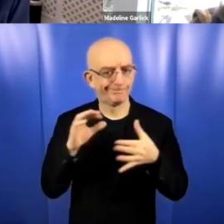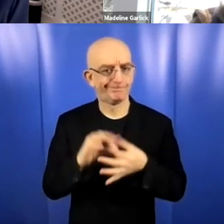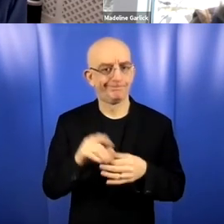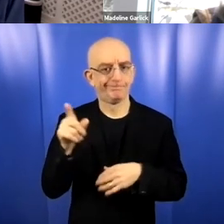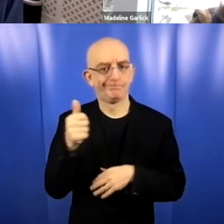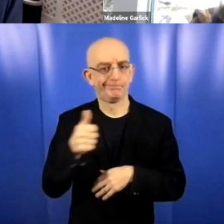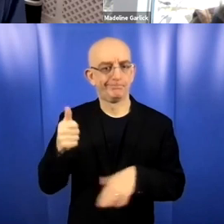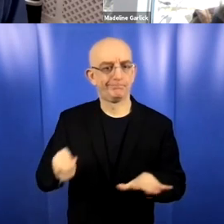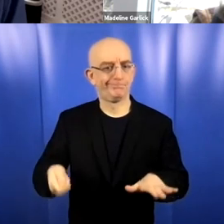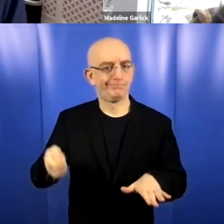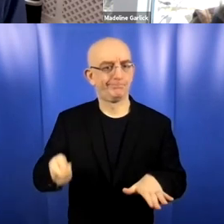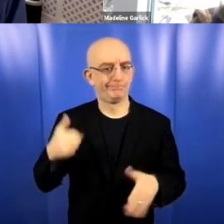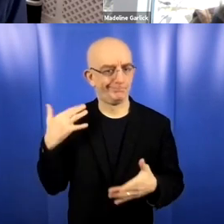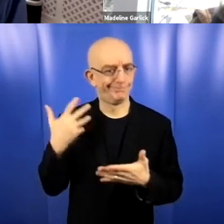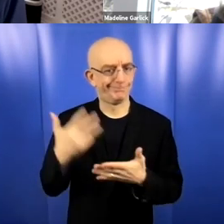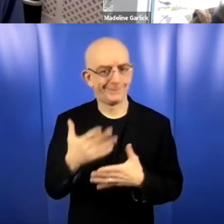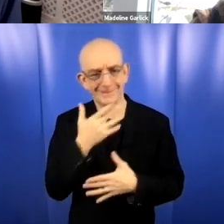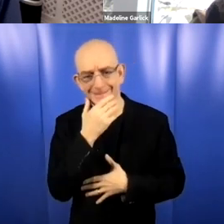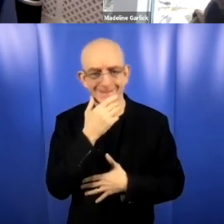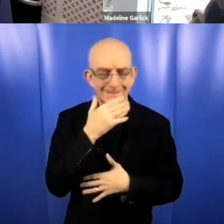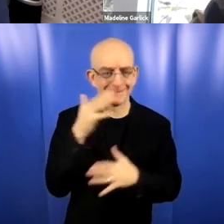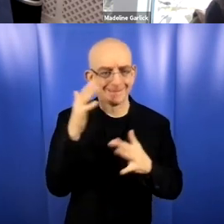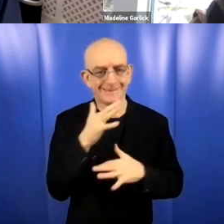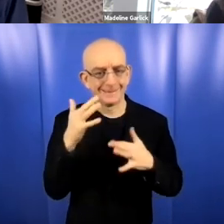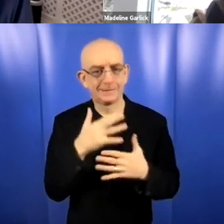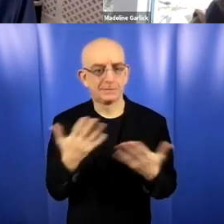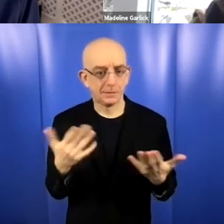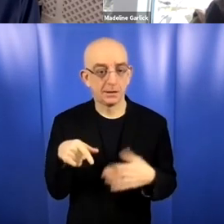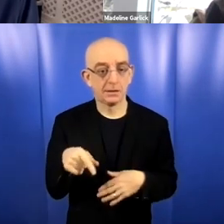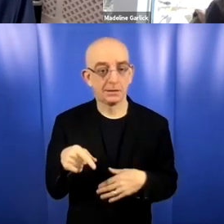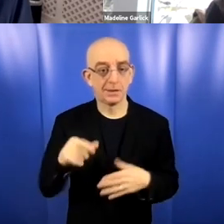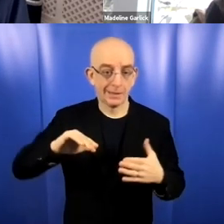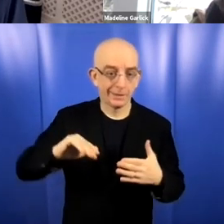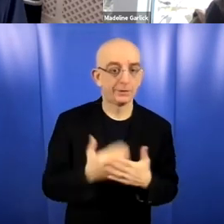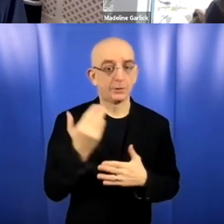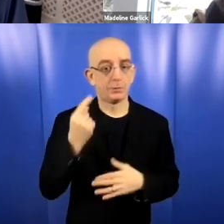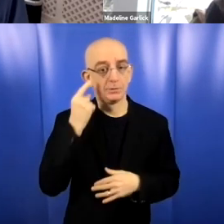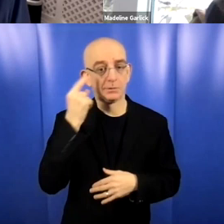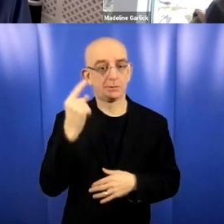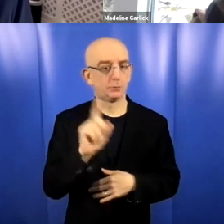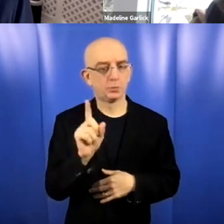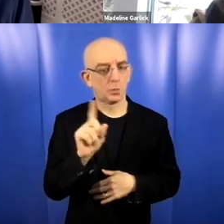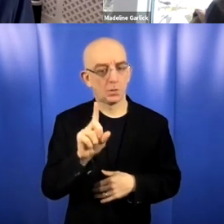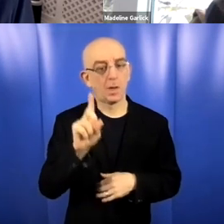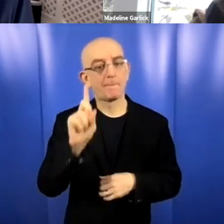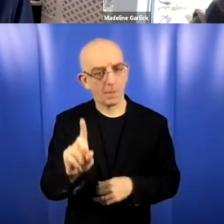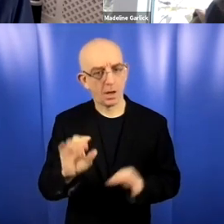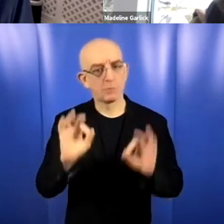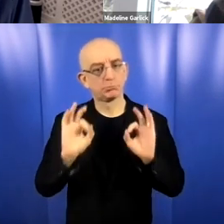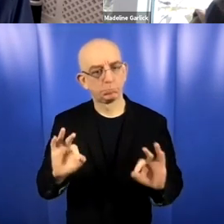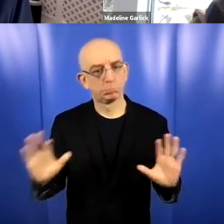Compact, as you would imagine. But we've been talking about prevention for